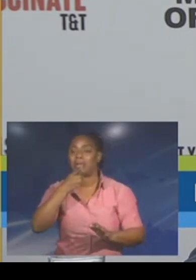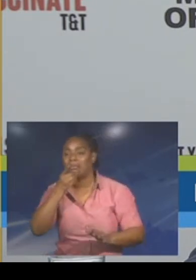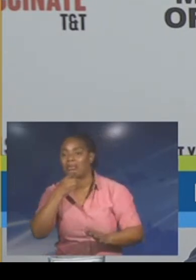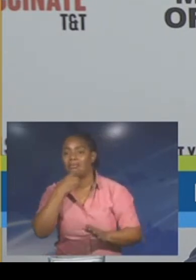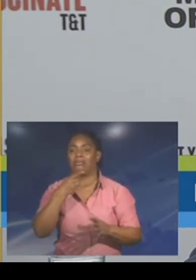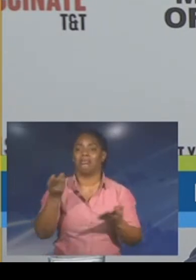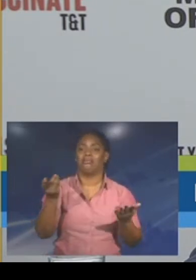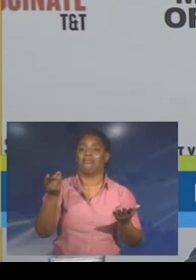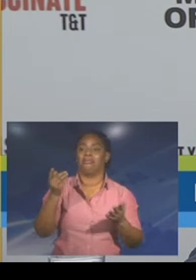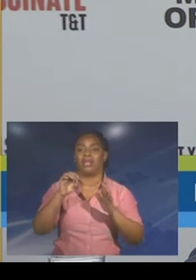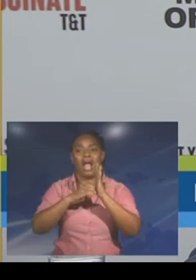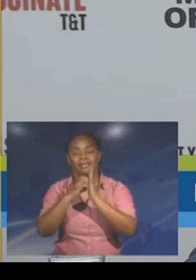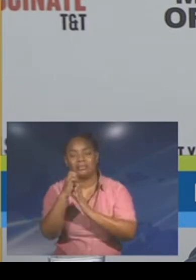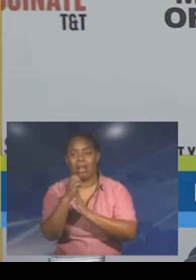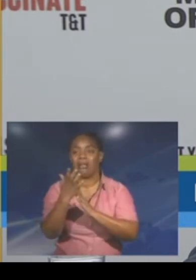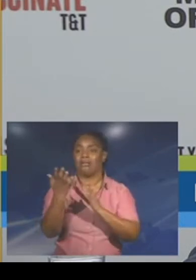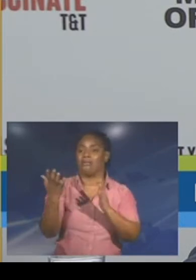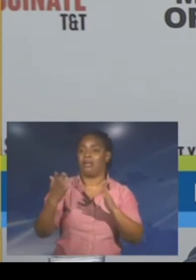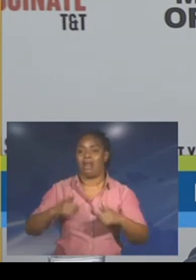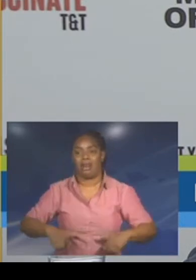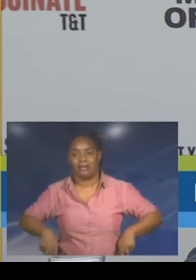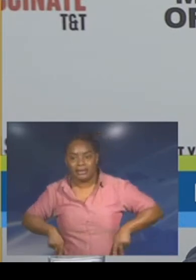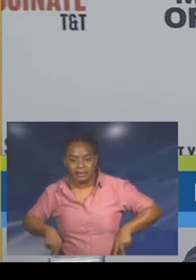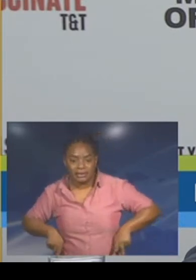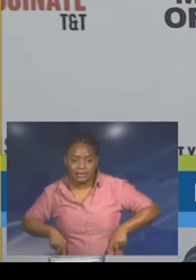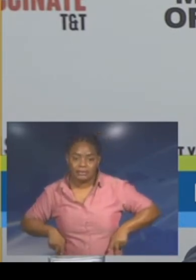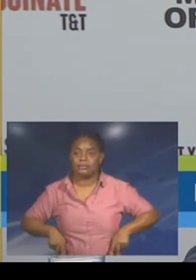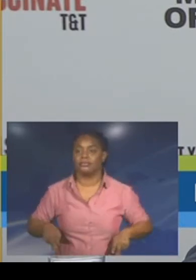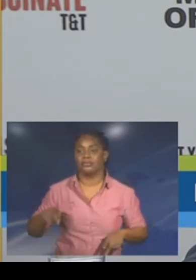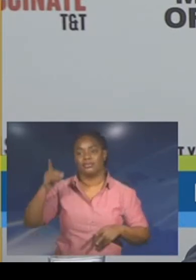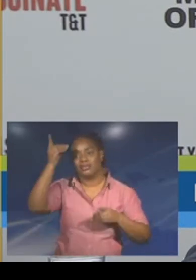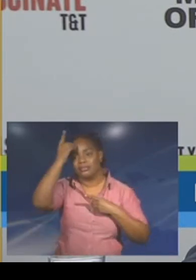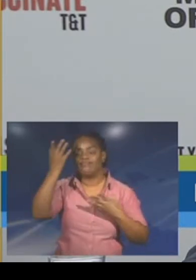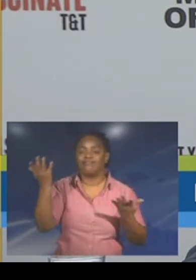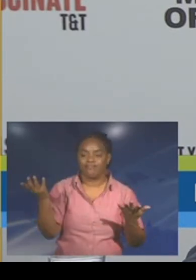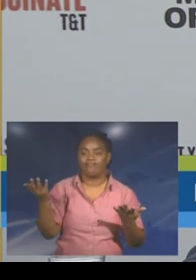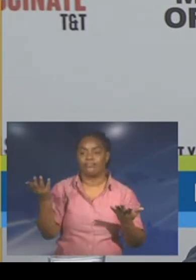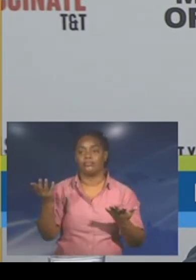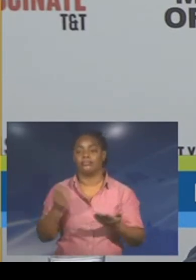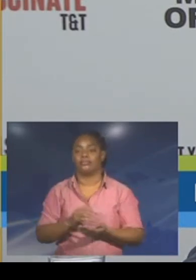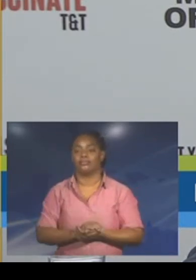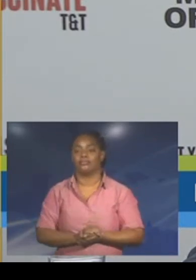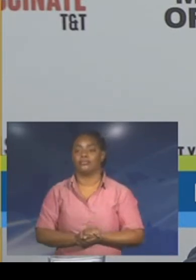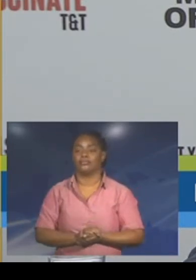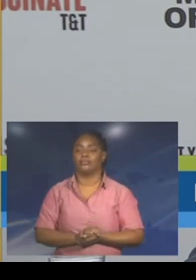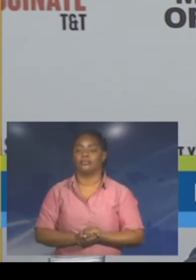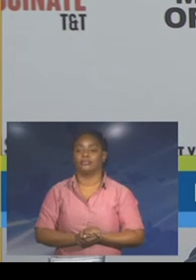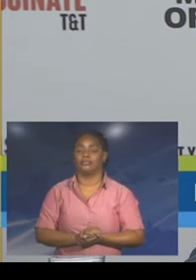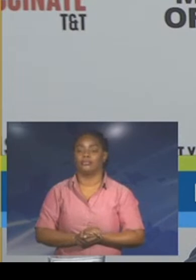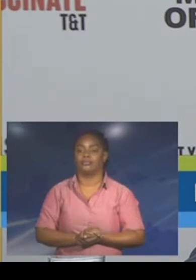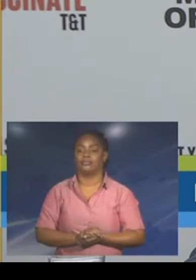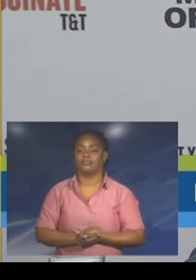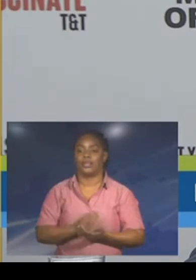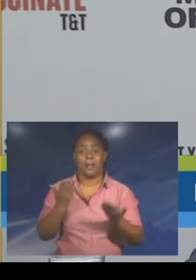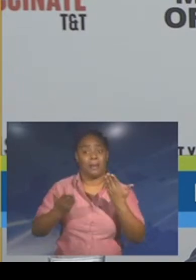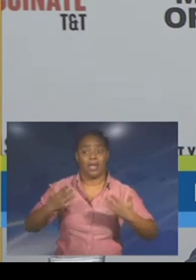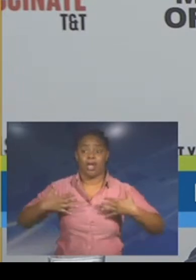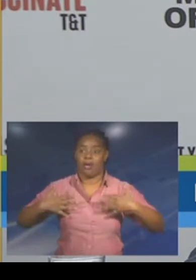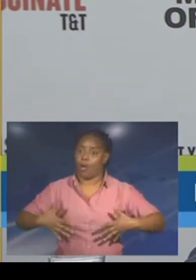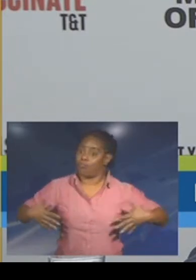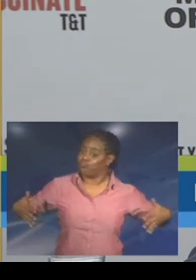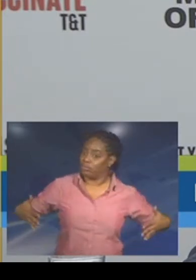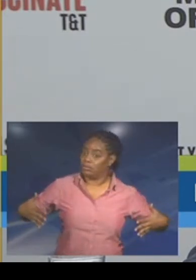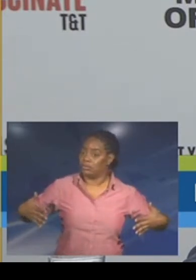the cancers, the kidney diseases, you're on dialysis, you are overweight, you are